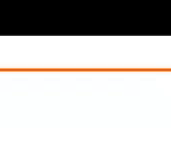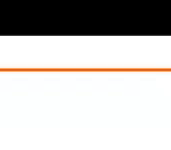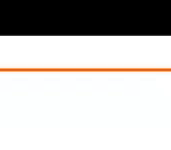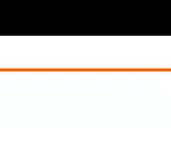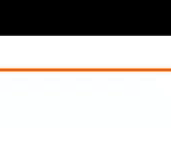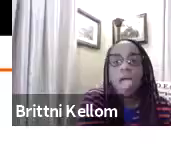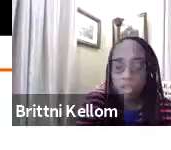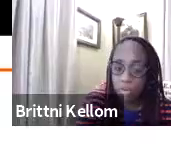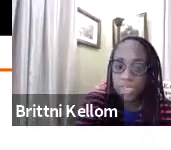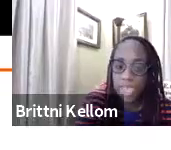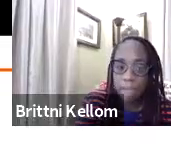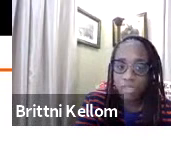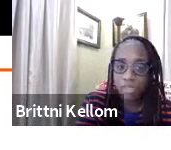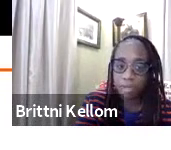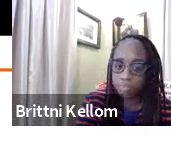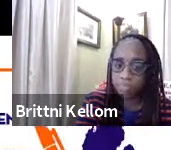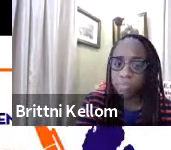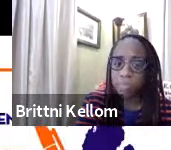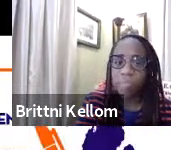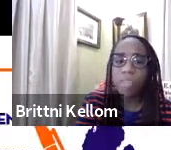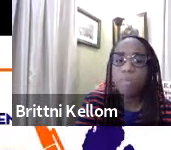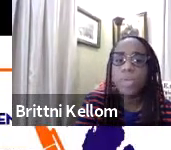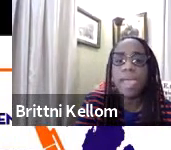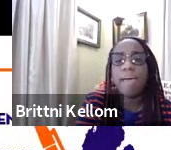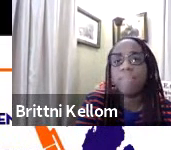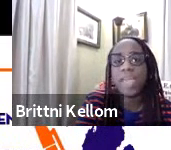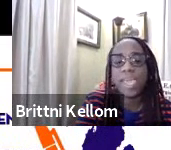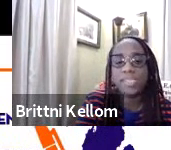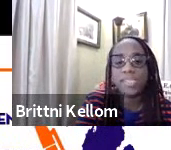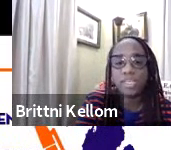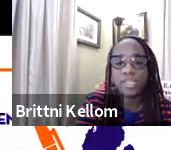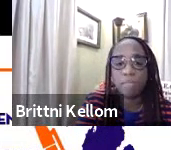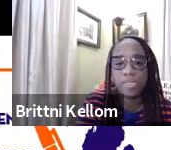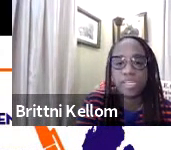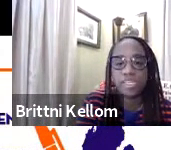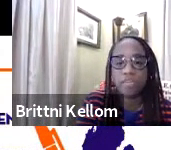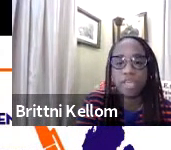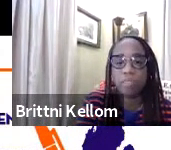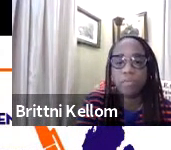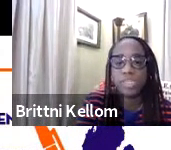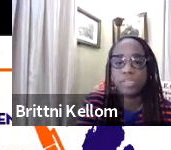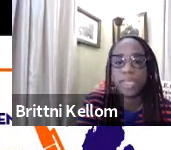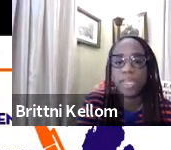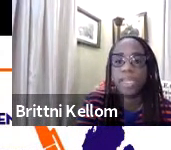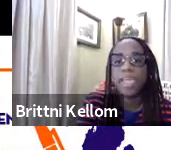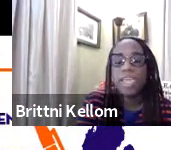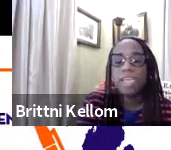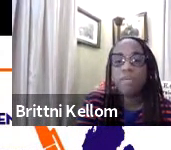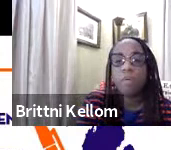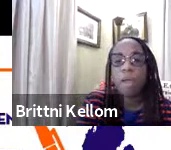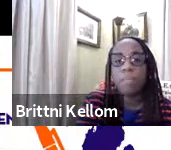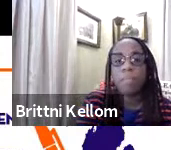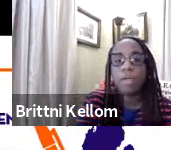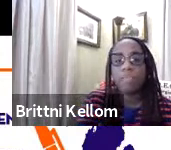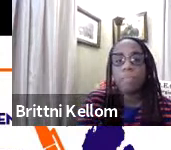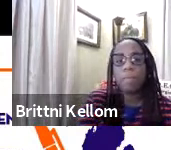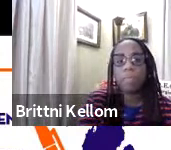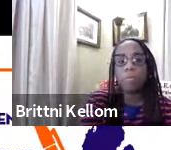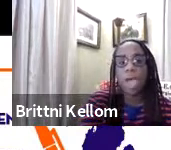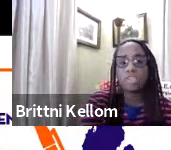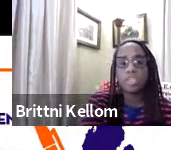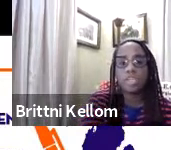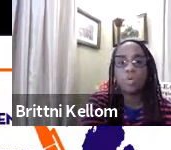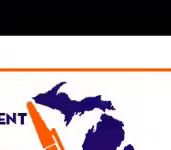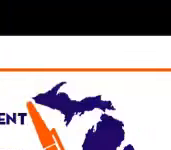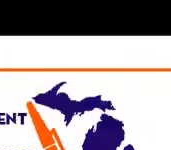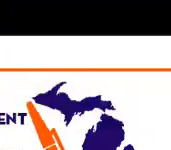includes closed captioning. We have ASL interpretation available for this meeting. If you are a member of the